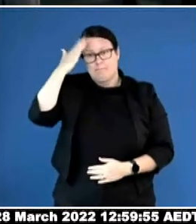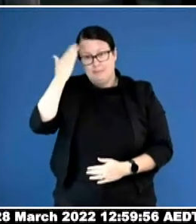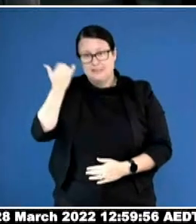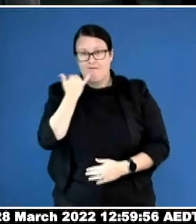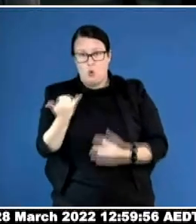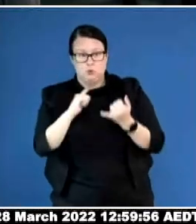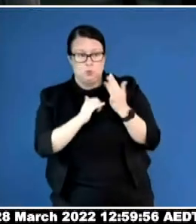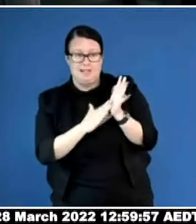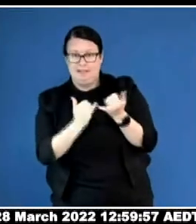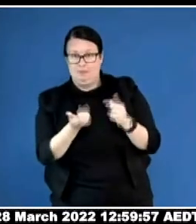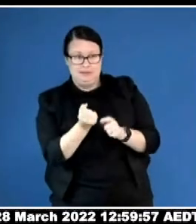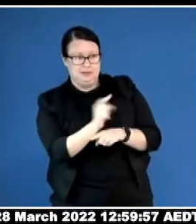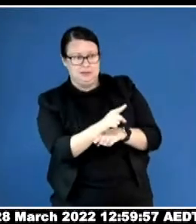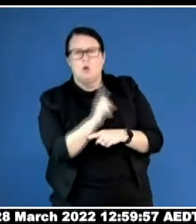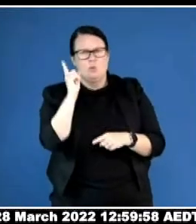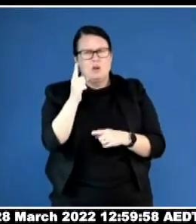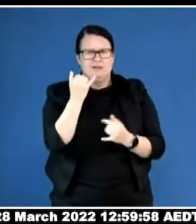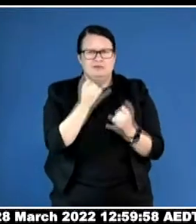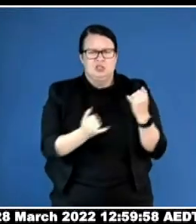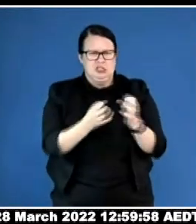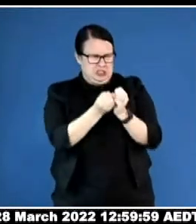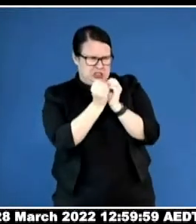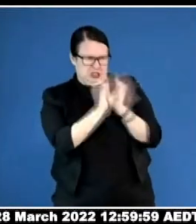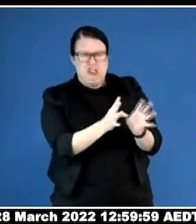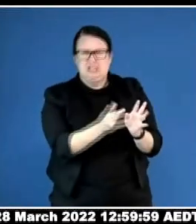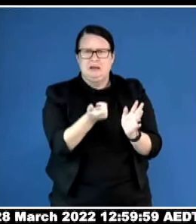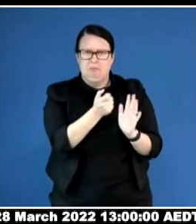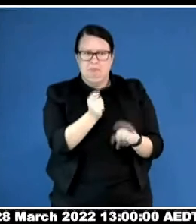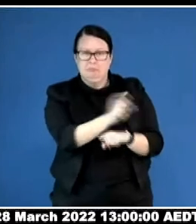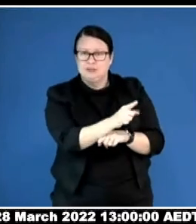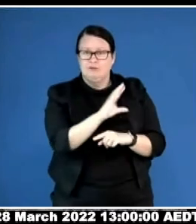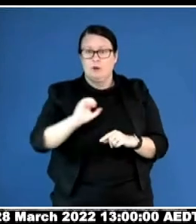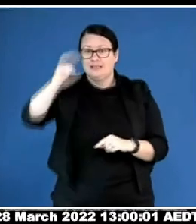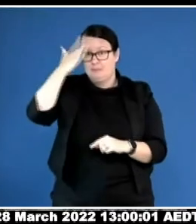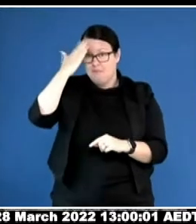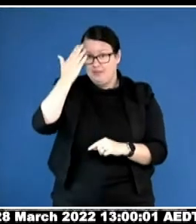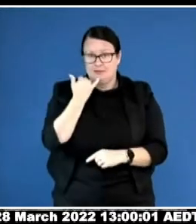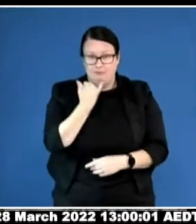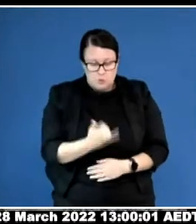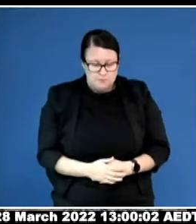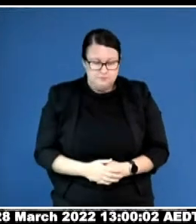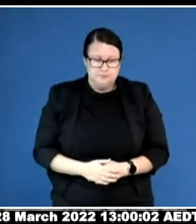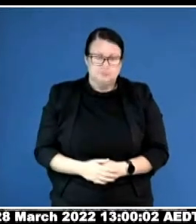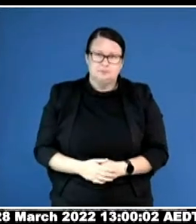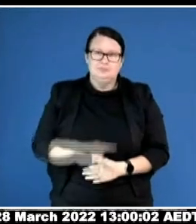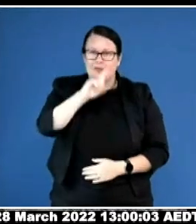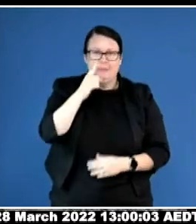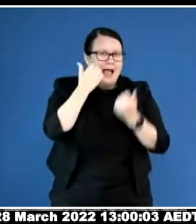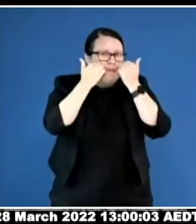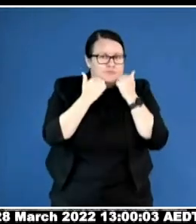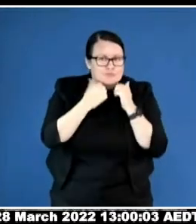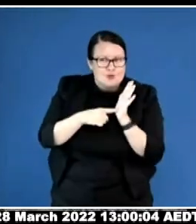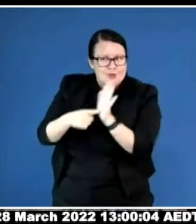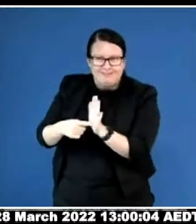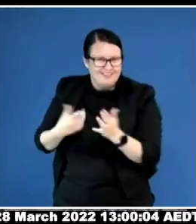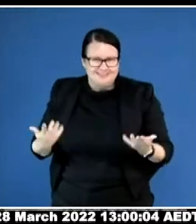there was one quite volatile, abusive message that he sent from his mother's phone, but we couldn't prove it came from his mother's phone. He became